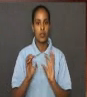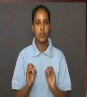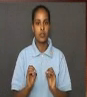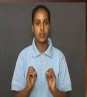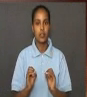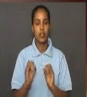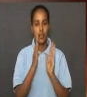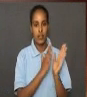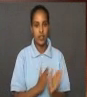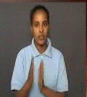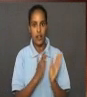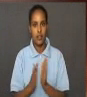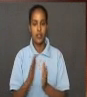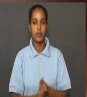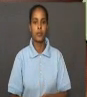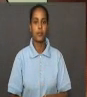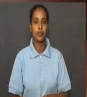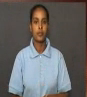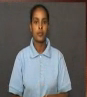Students, let's get ready.